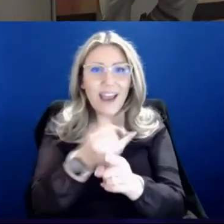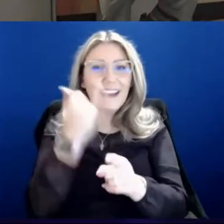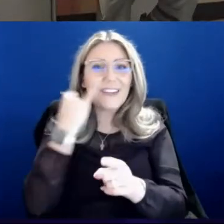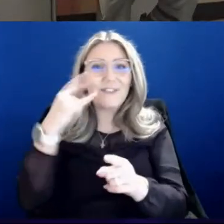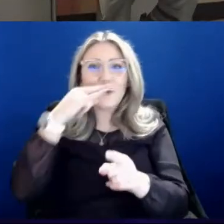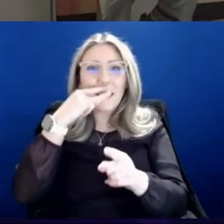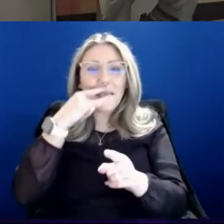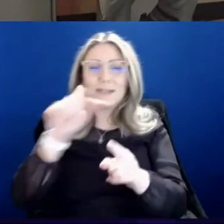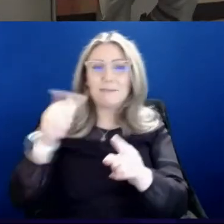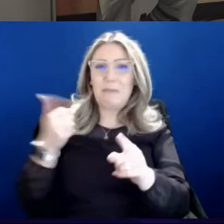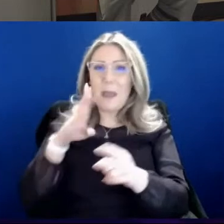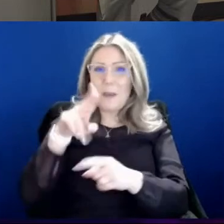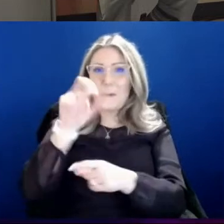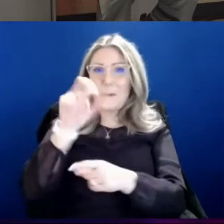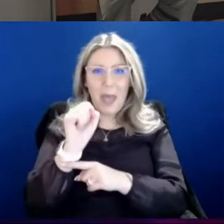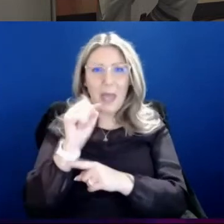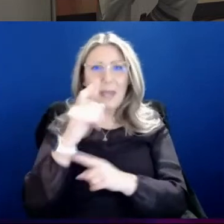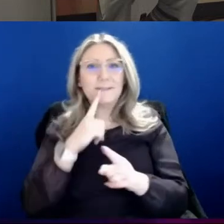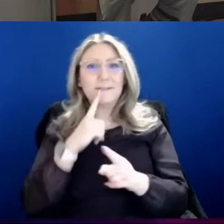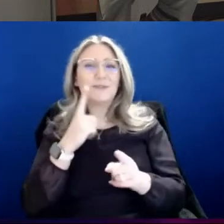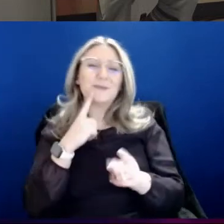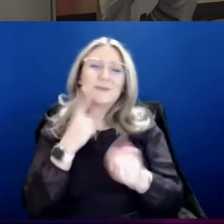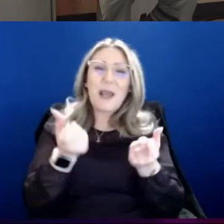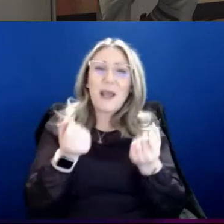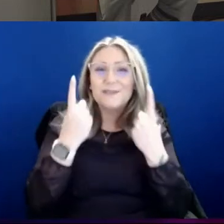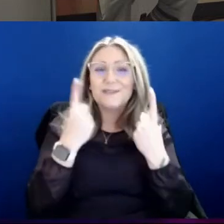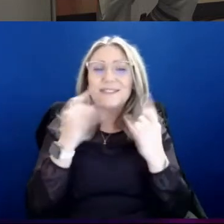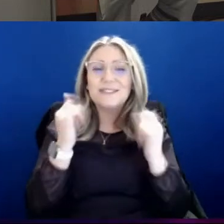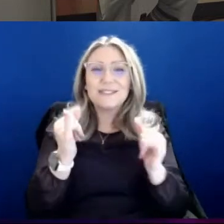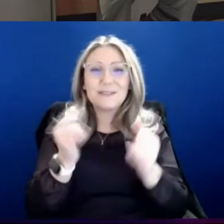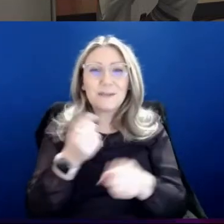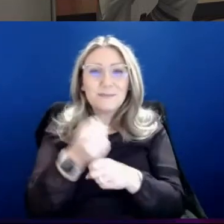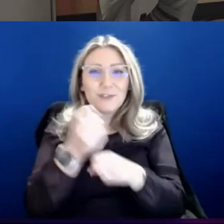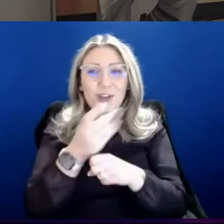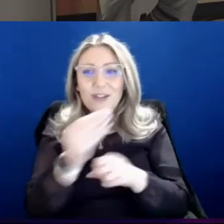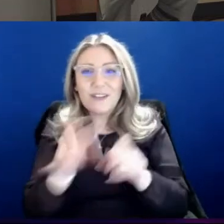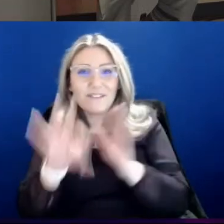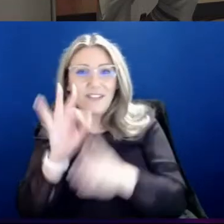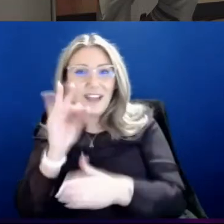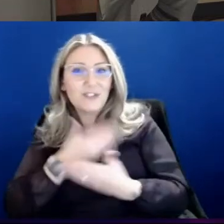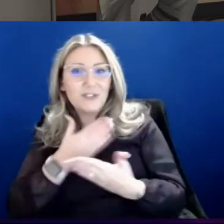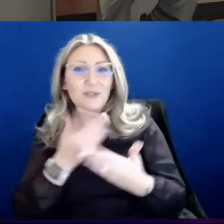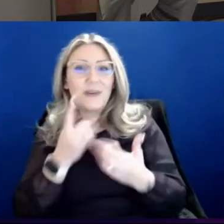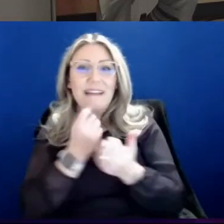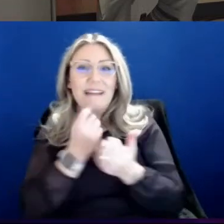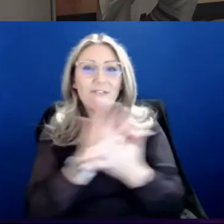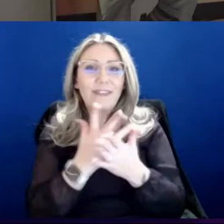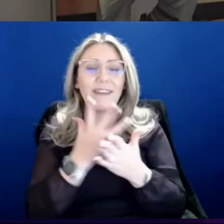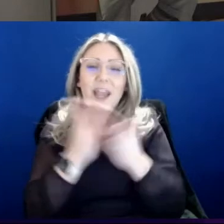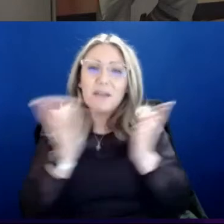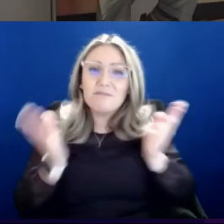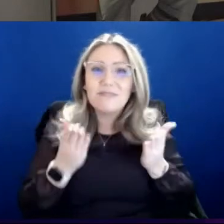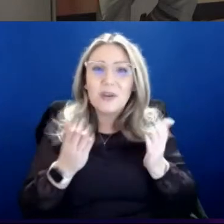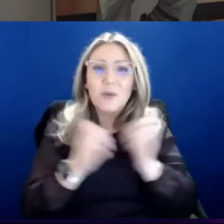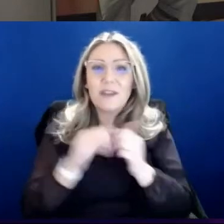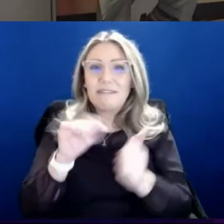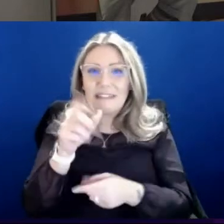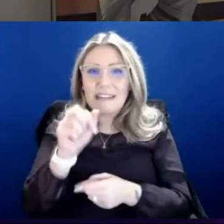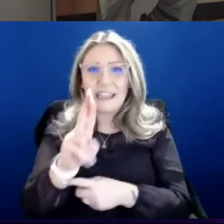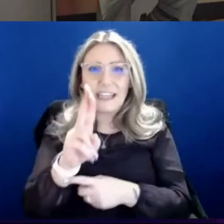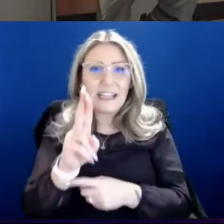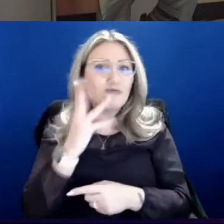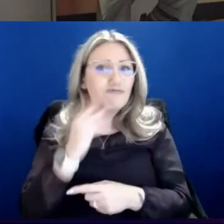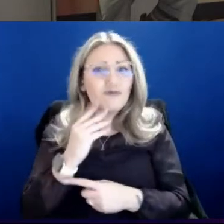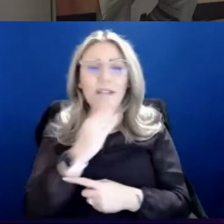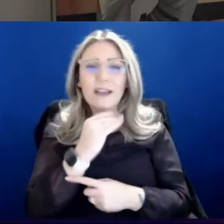you would have gotten the same jokes, and Becky finds the joy in everything and somehow pushes through with her cancer journey and her heart journey.